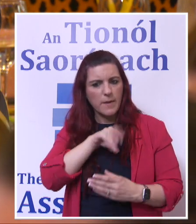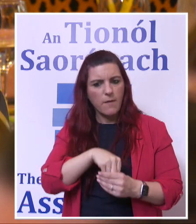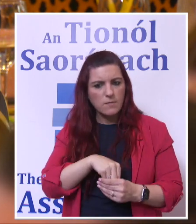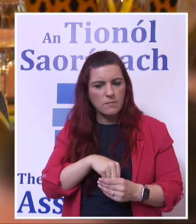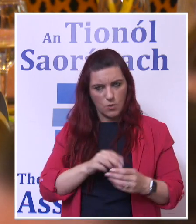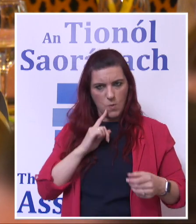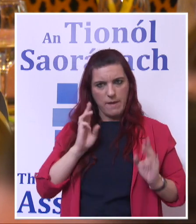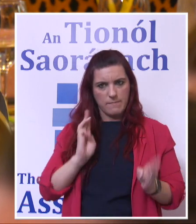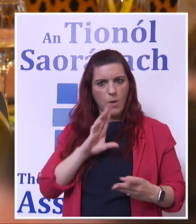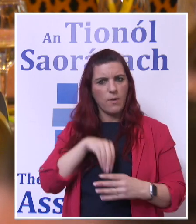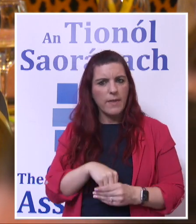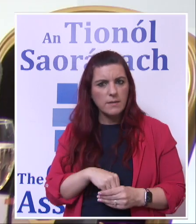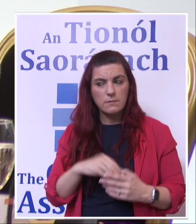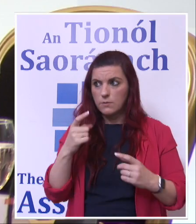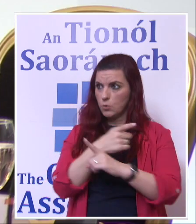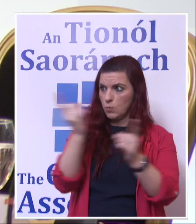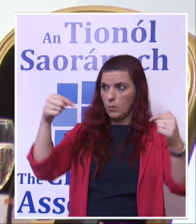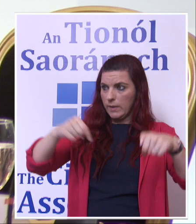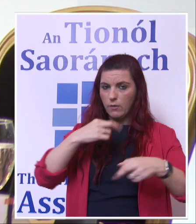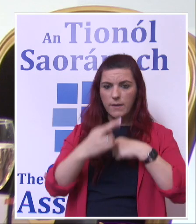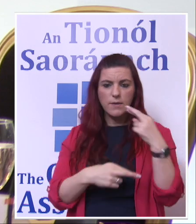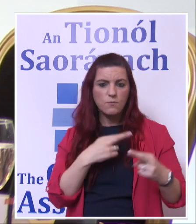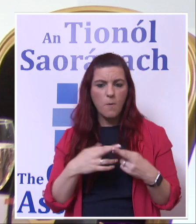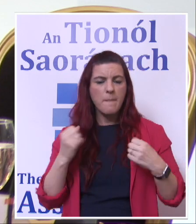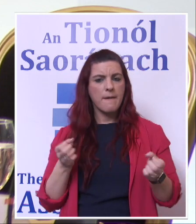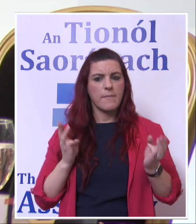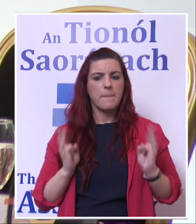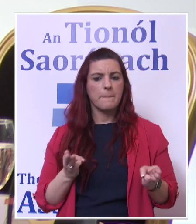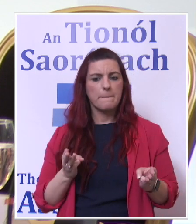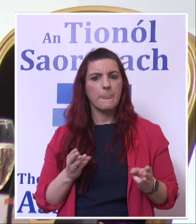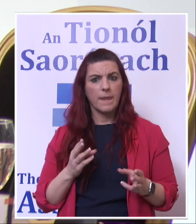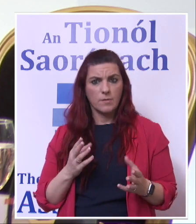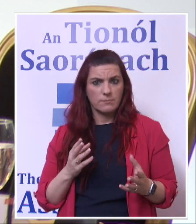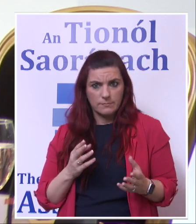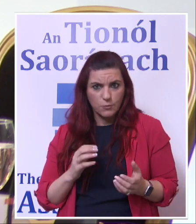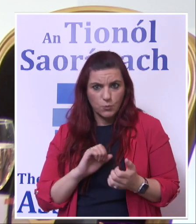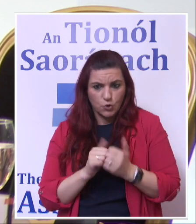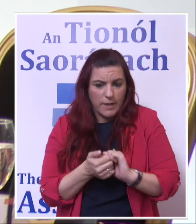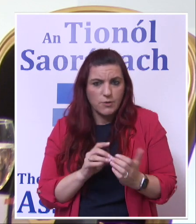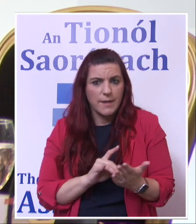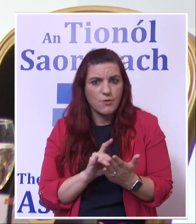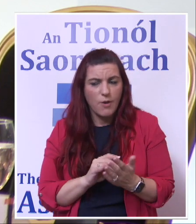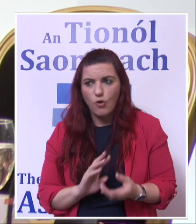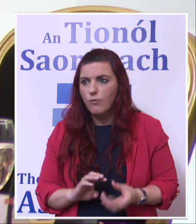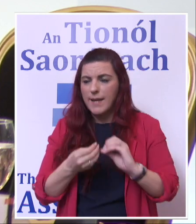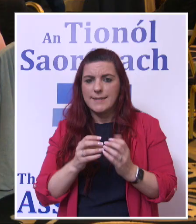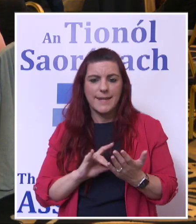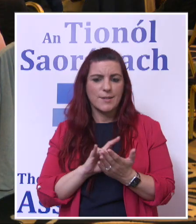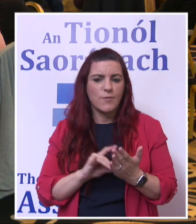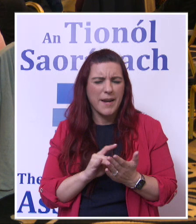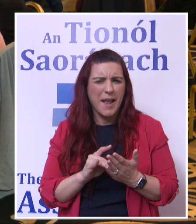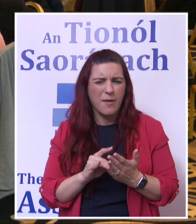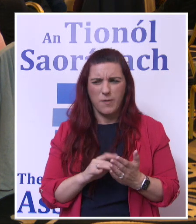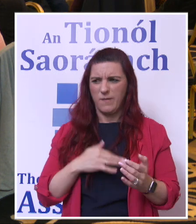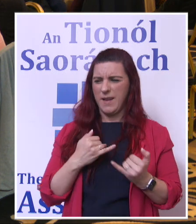power. You here in this room have power to make history. Now, I know it seems like you're going to be